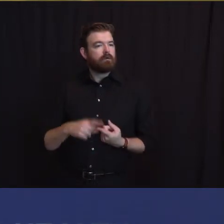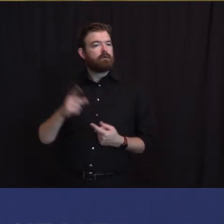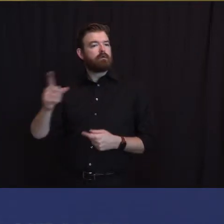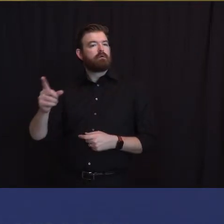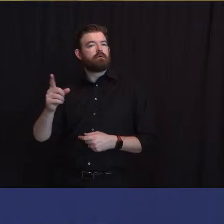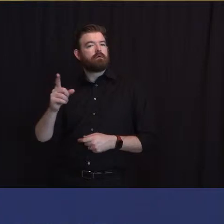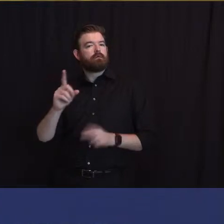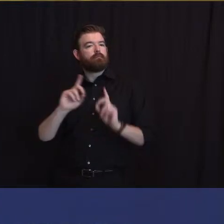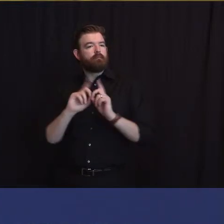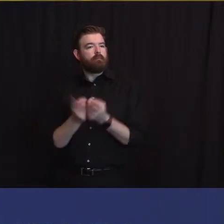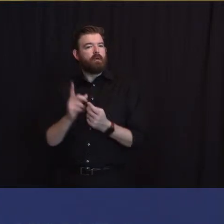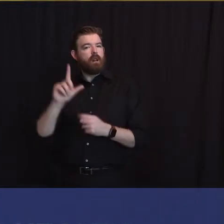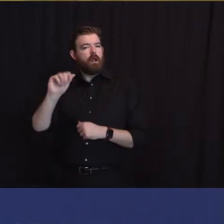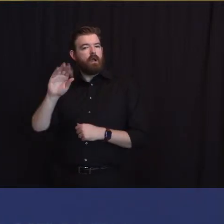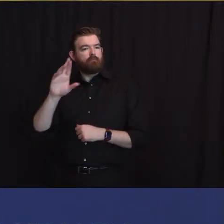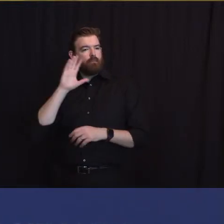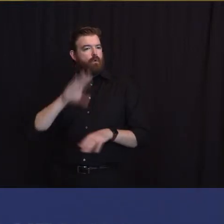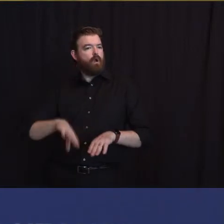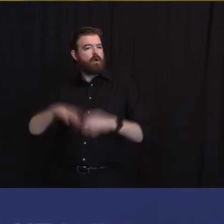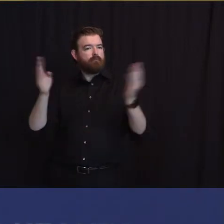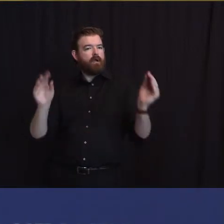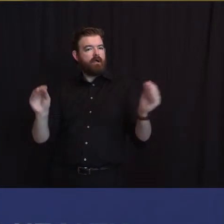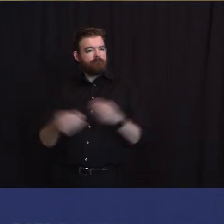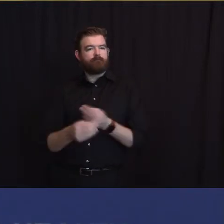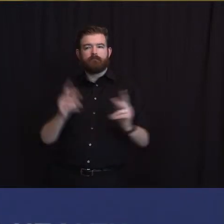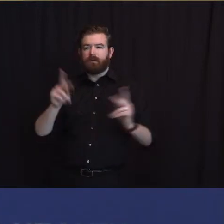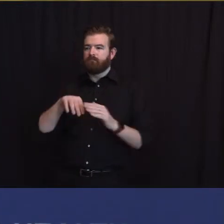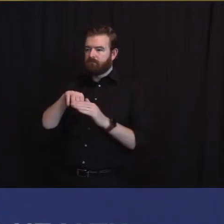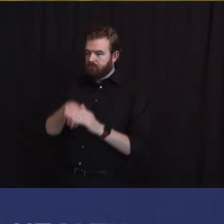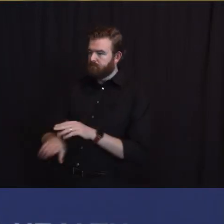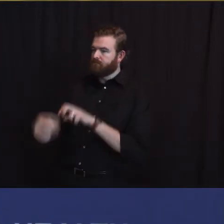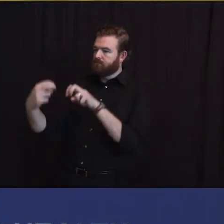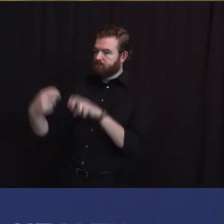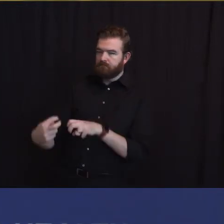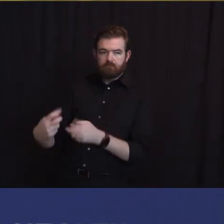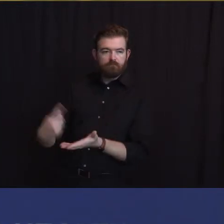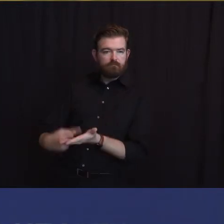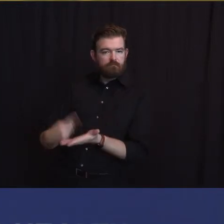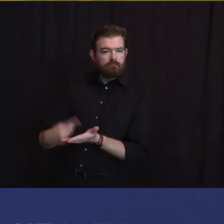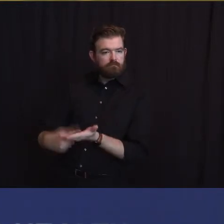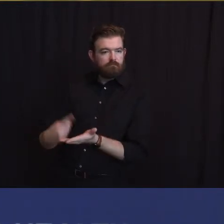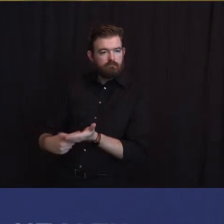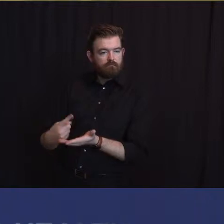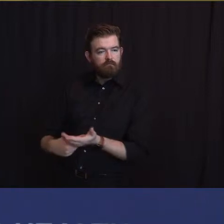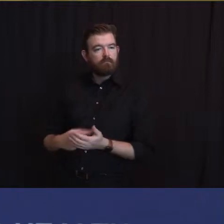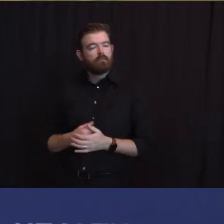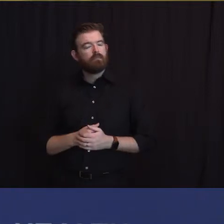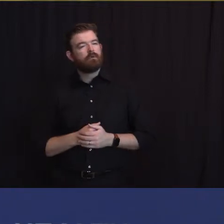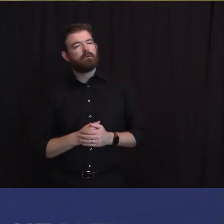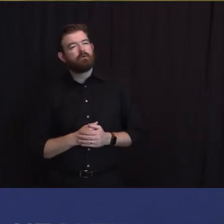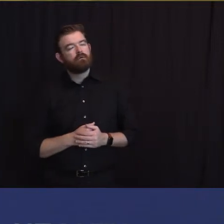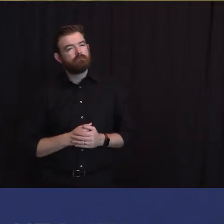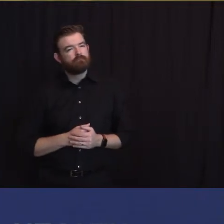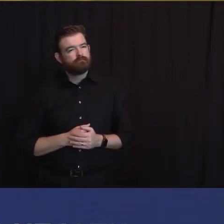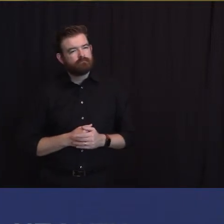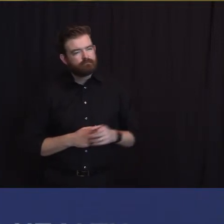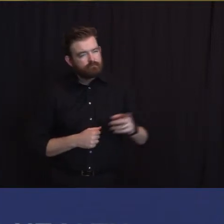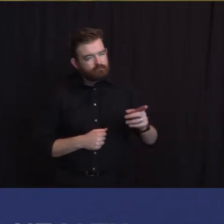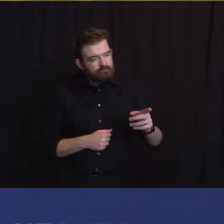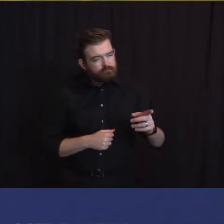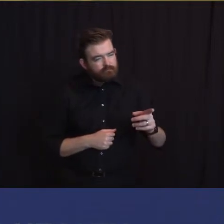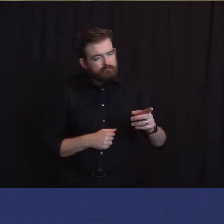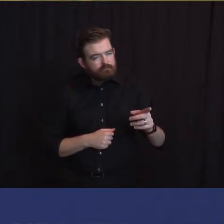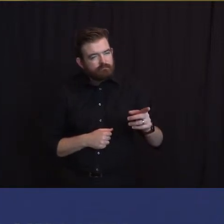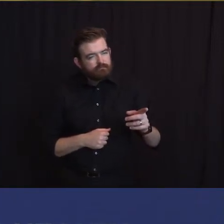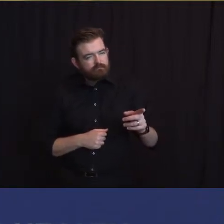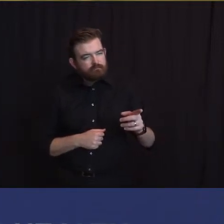I missed one thing in the middle before Matt moves away. The moratorium on what was it? Sorry? On eviction and foreclosure, that ends in